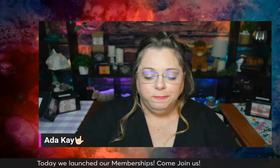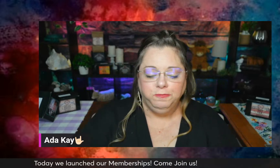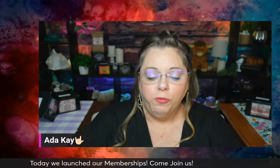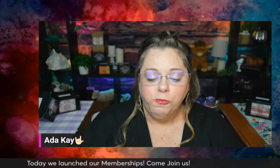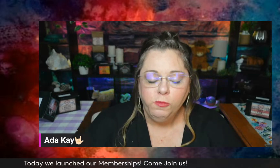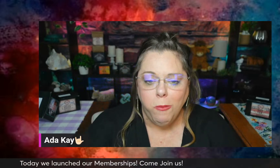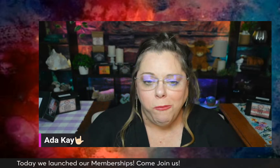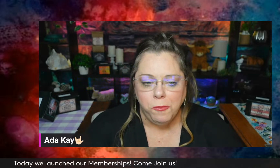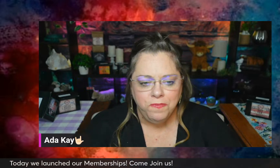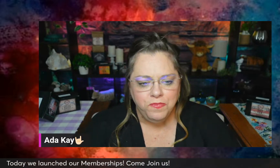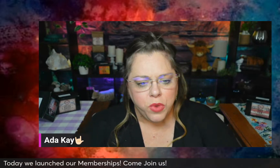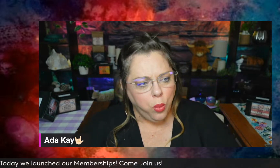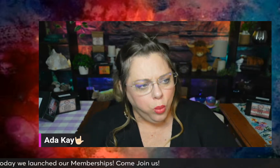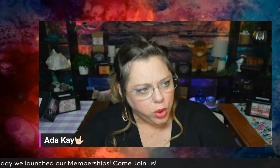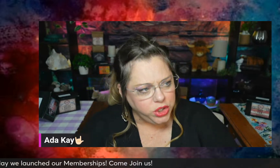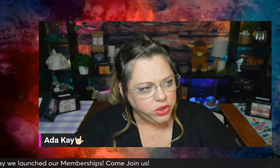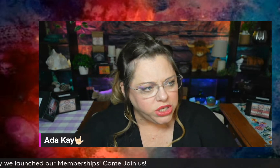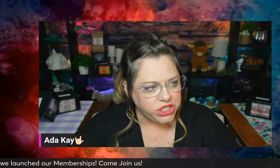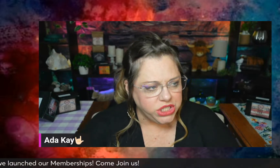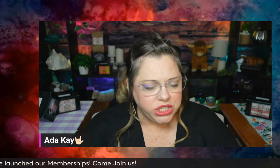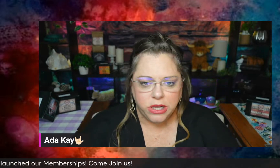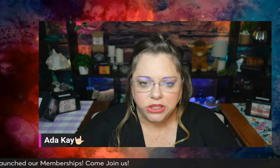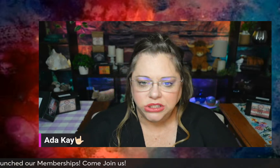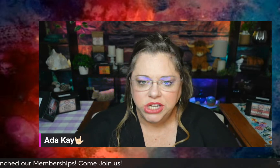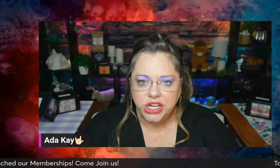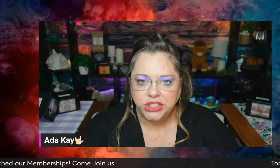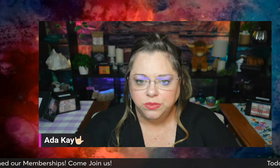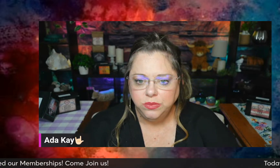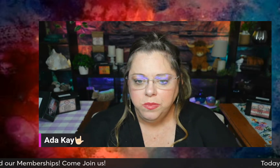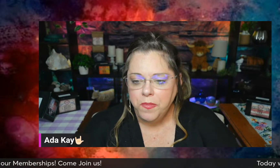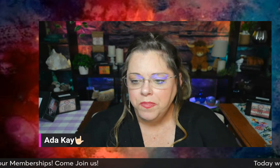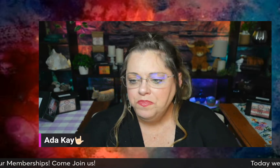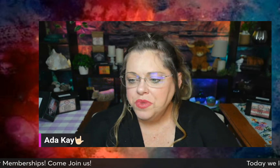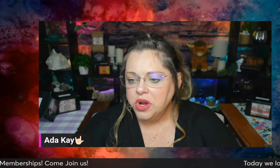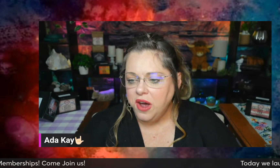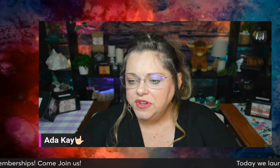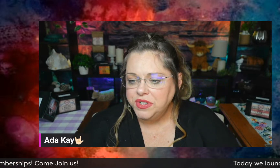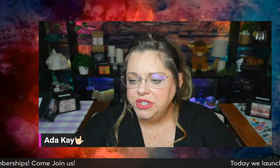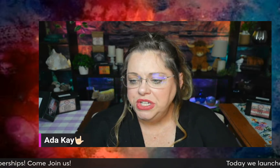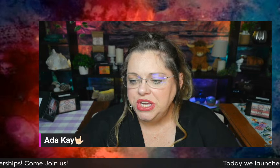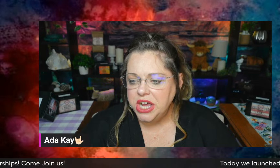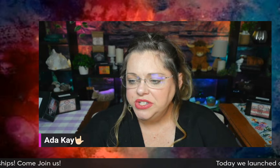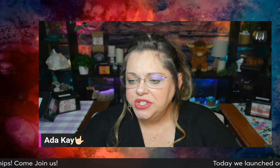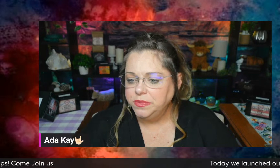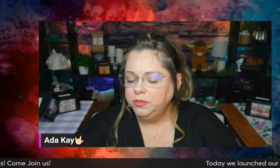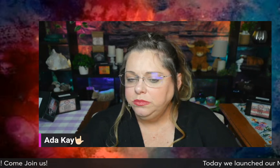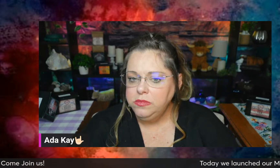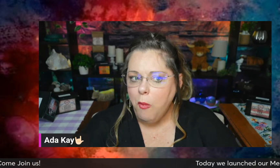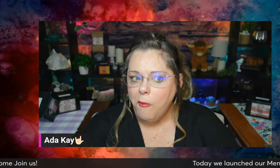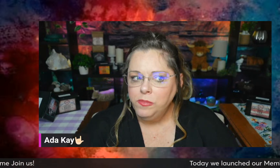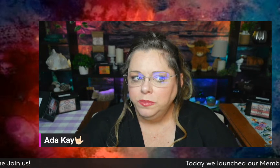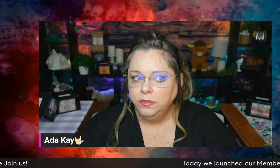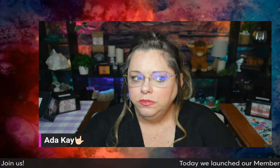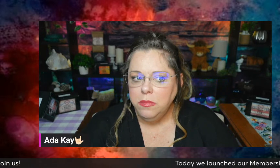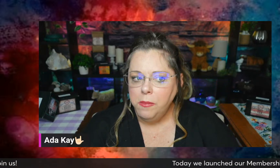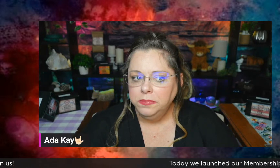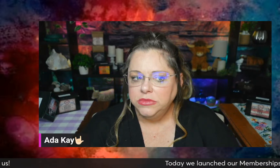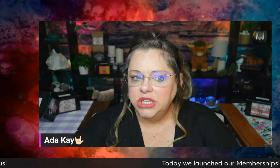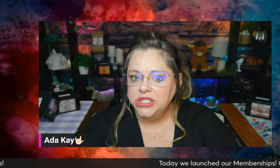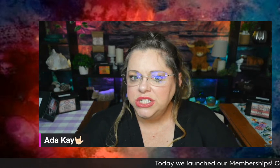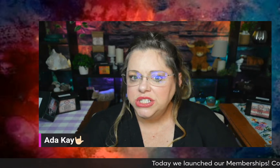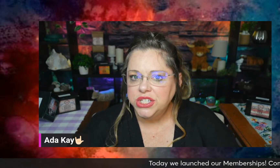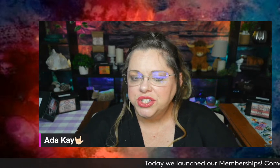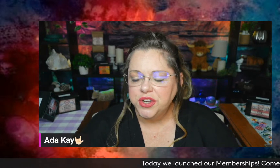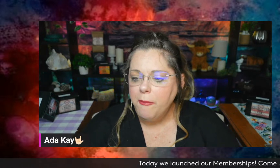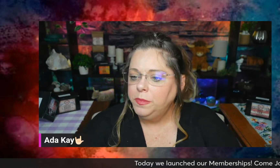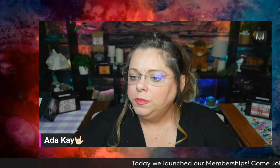Okay. What are you guys thinking about this case? Obviously, he had some